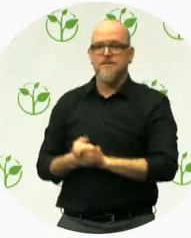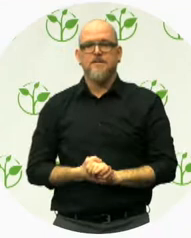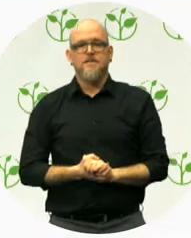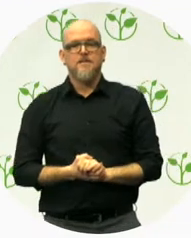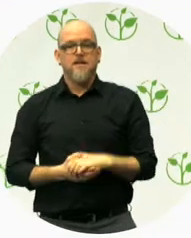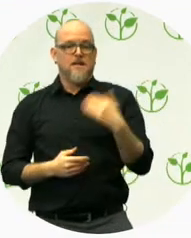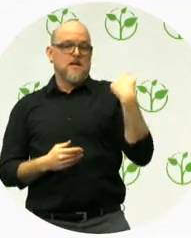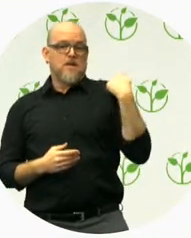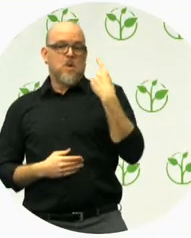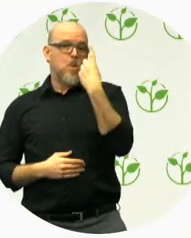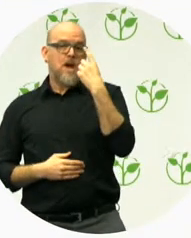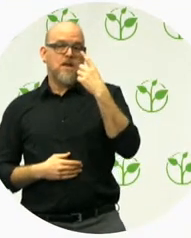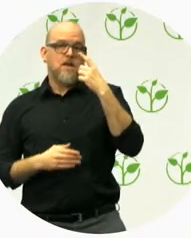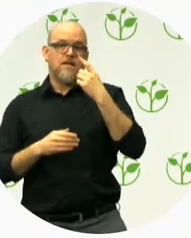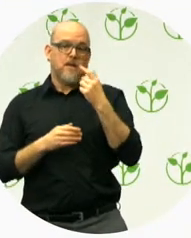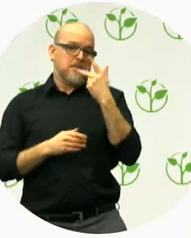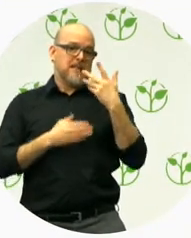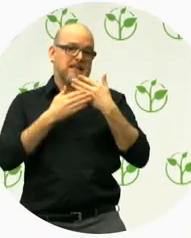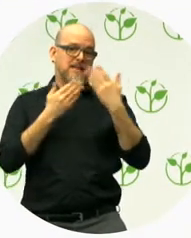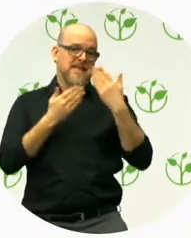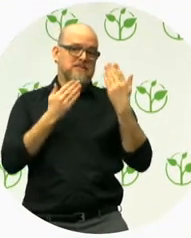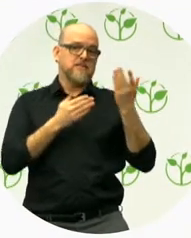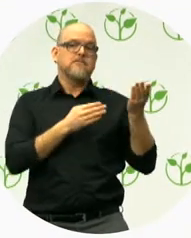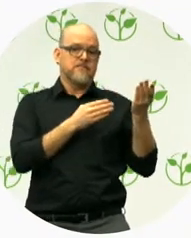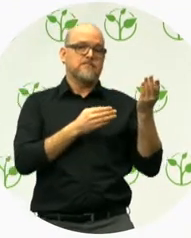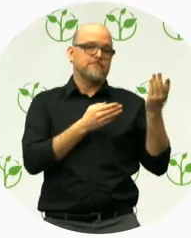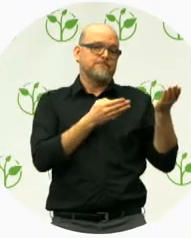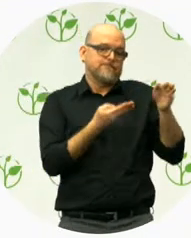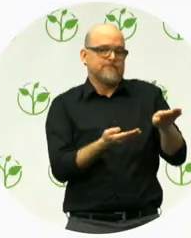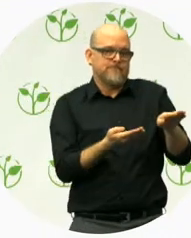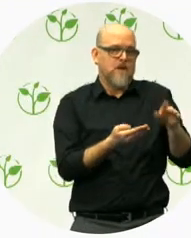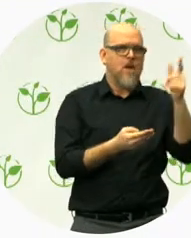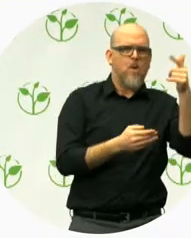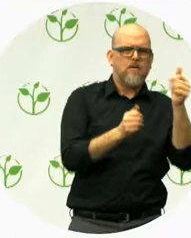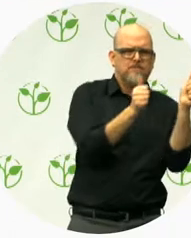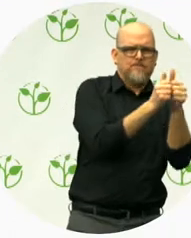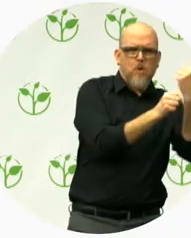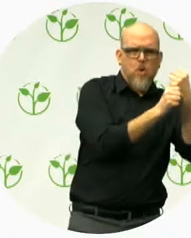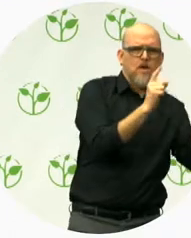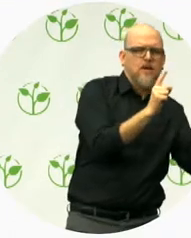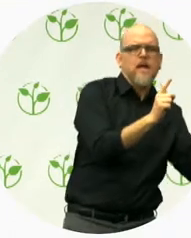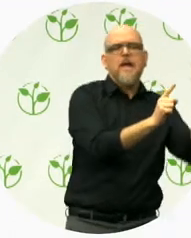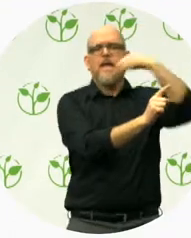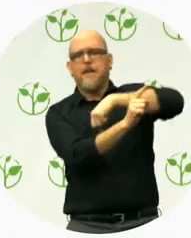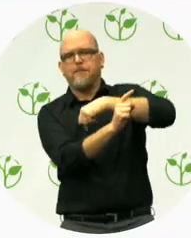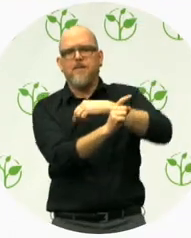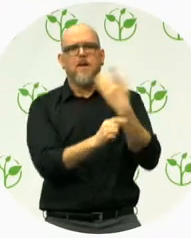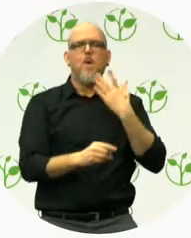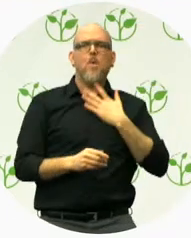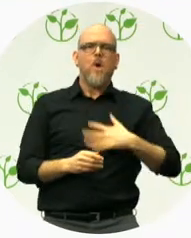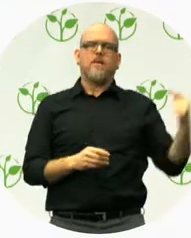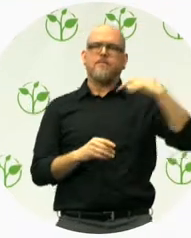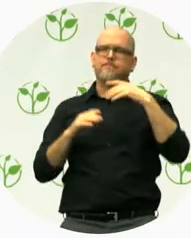her colleagues are here from Access Israel. They still have come because this is what Netta would have wanted.